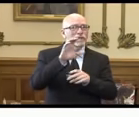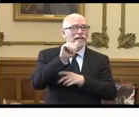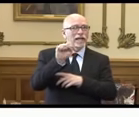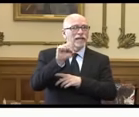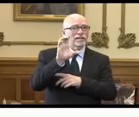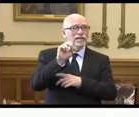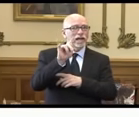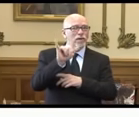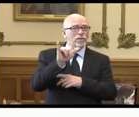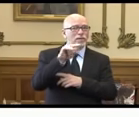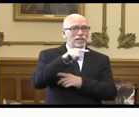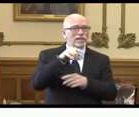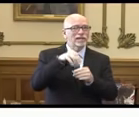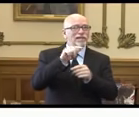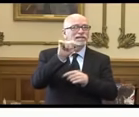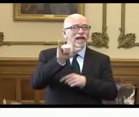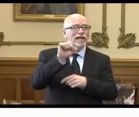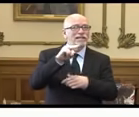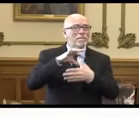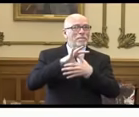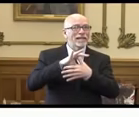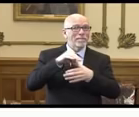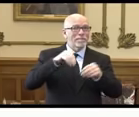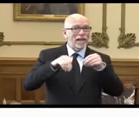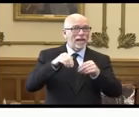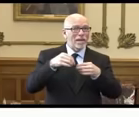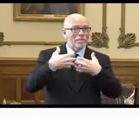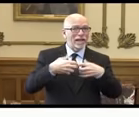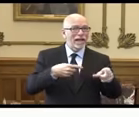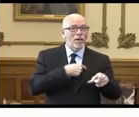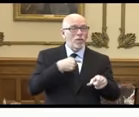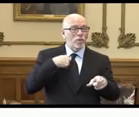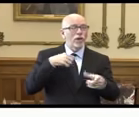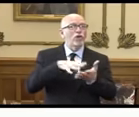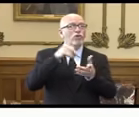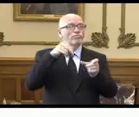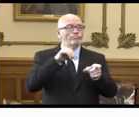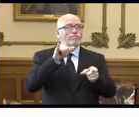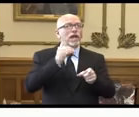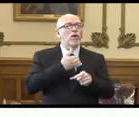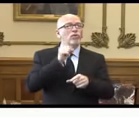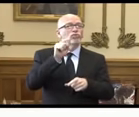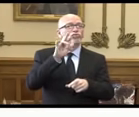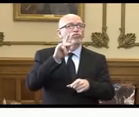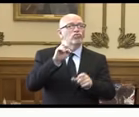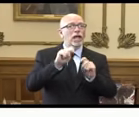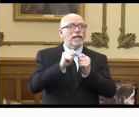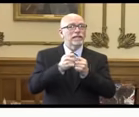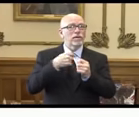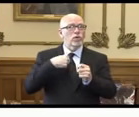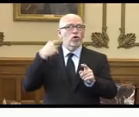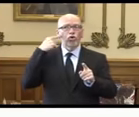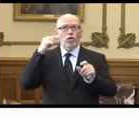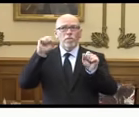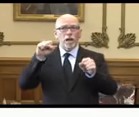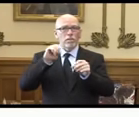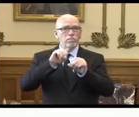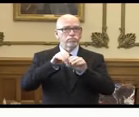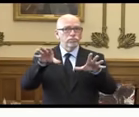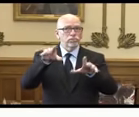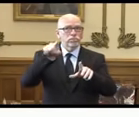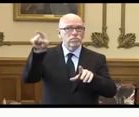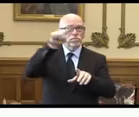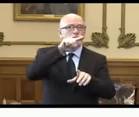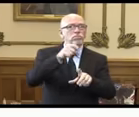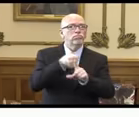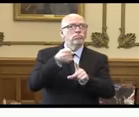at a Tyson meatpacking plant. And we know about these because with our strike teams, when we hear about potential outbreaks, we have